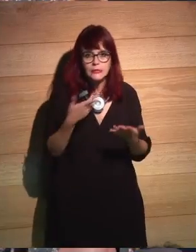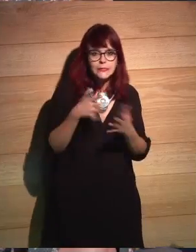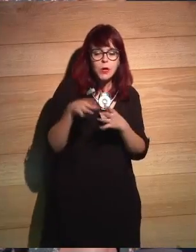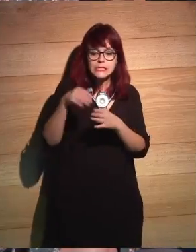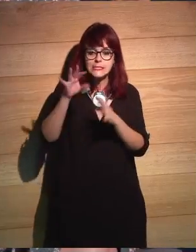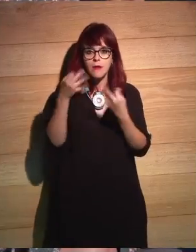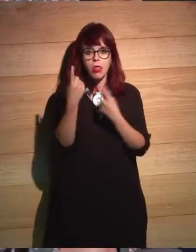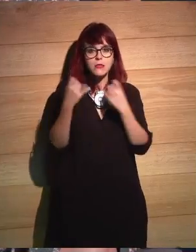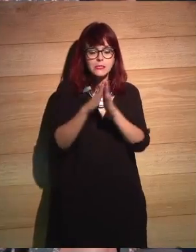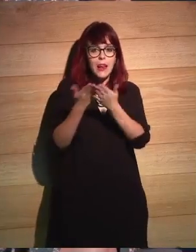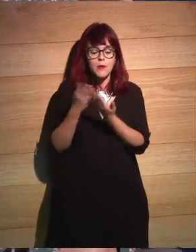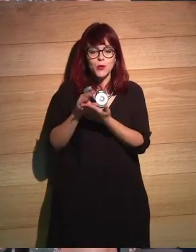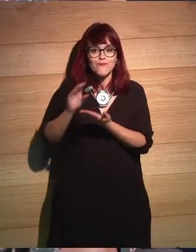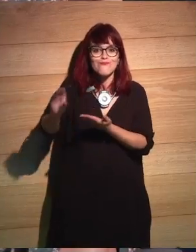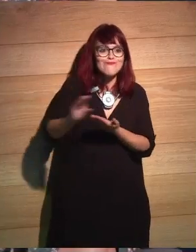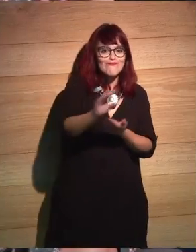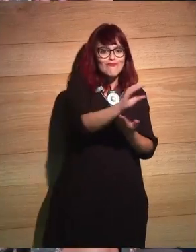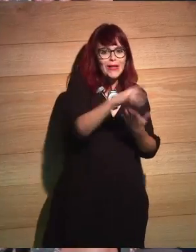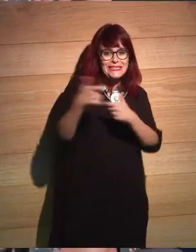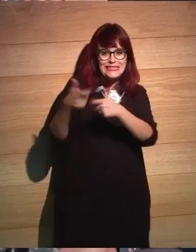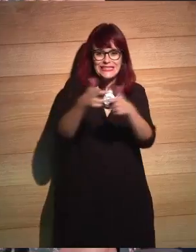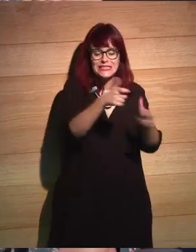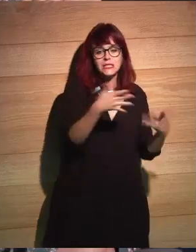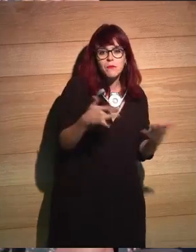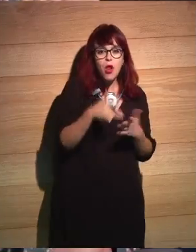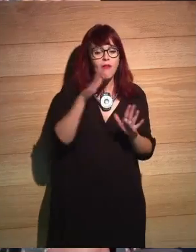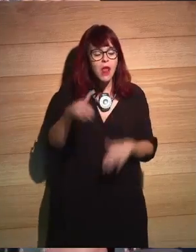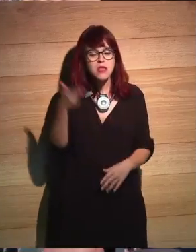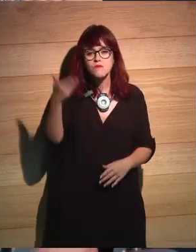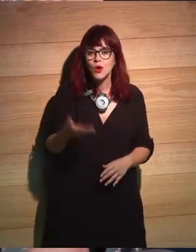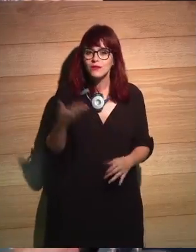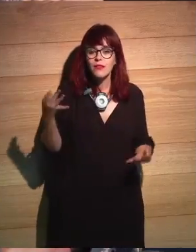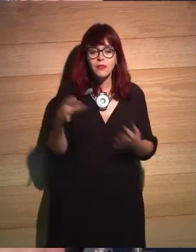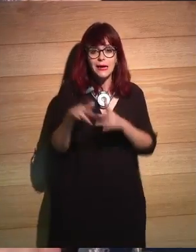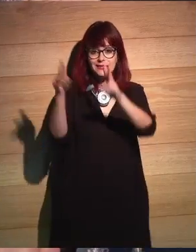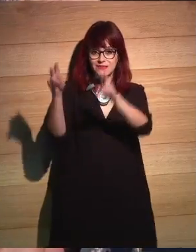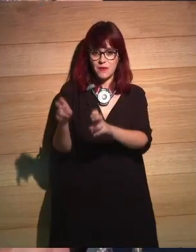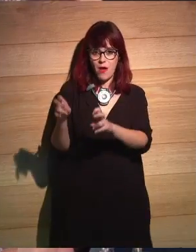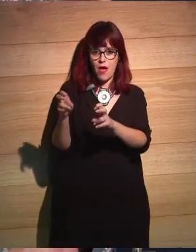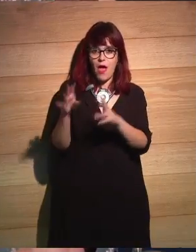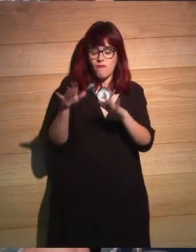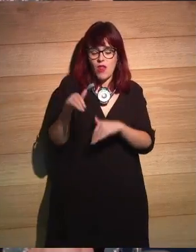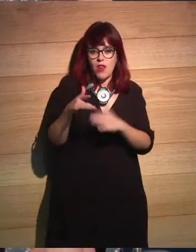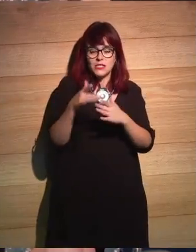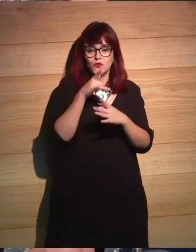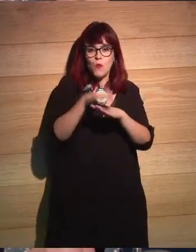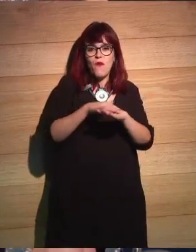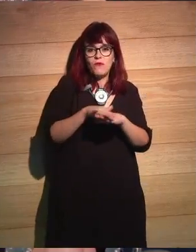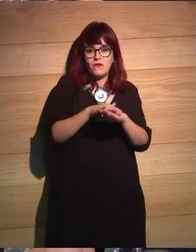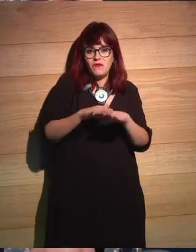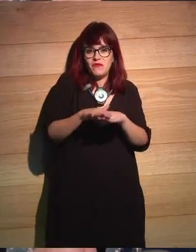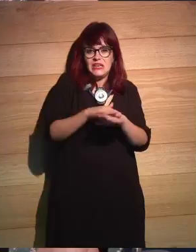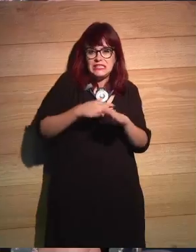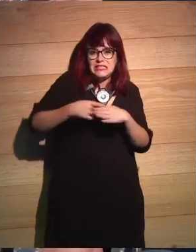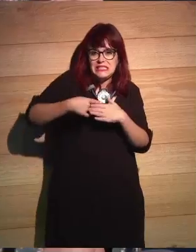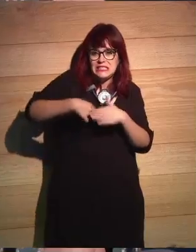only look at the themes. So I think it goes deeper than that. And whether you're reading Latin American writers,